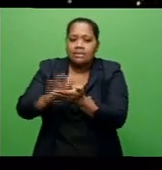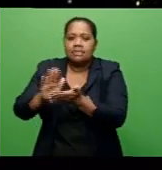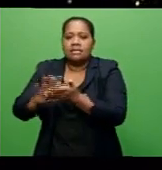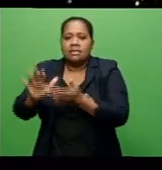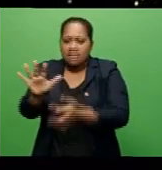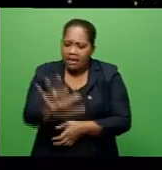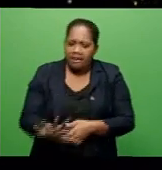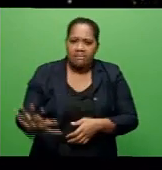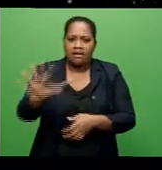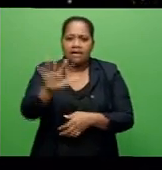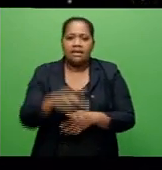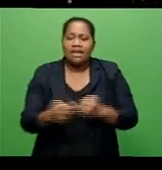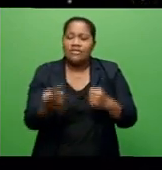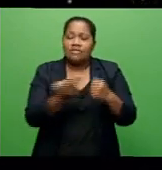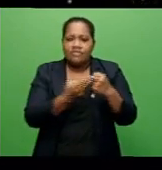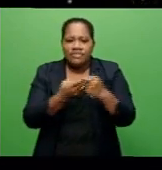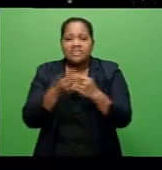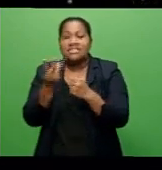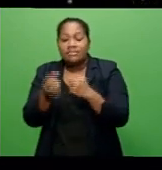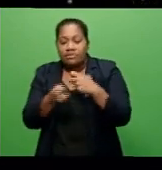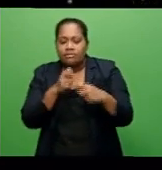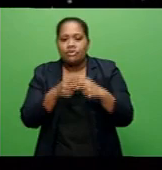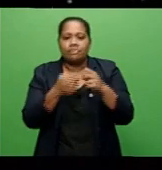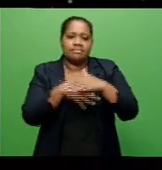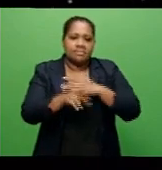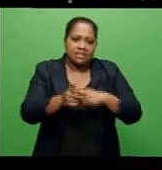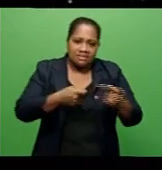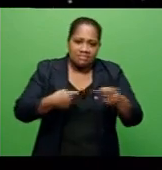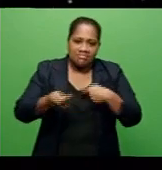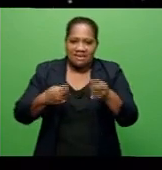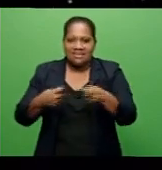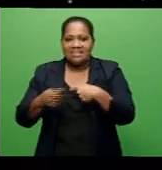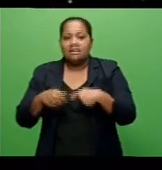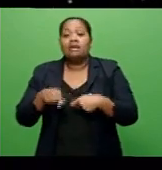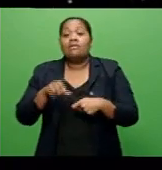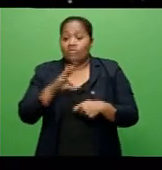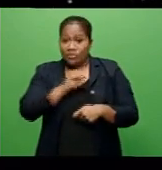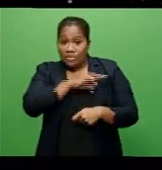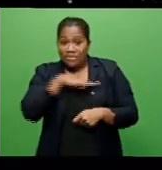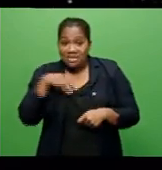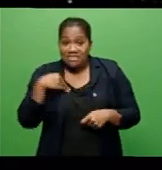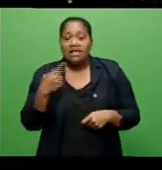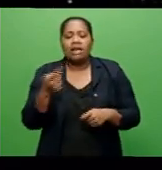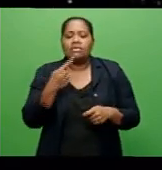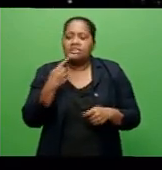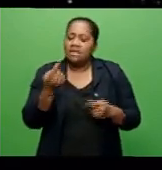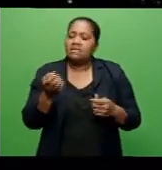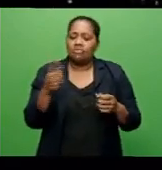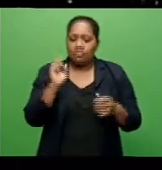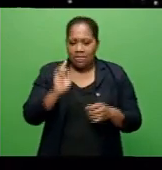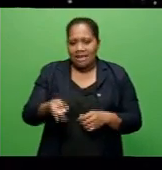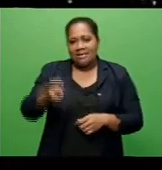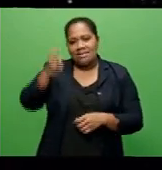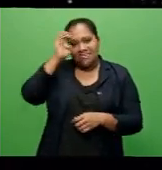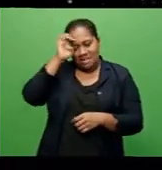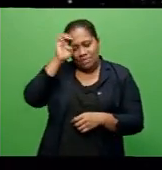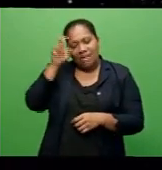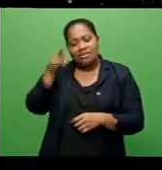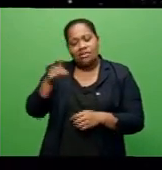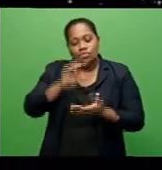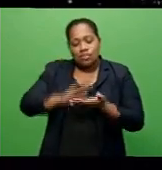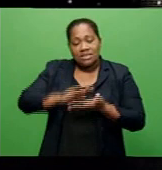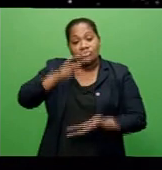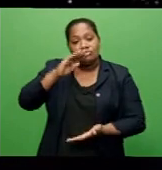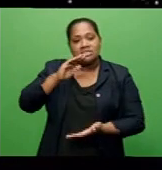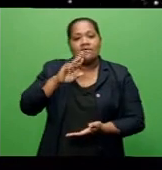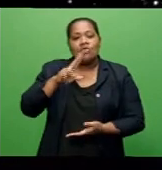few minor problems at the market. According to the minister, this is also expected to increase over the